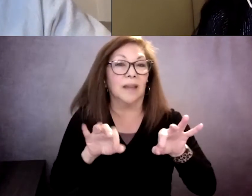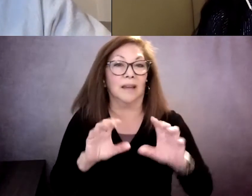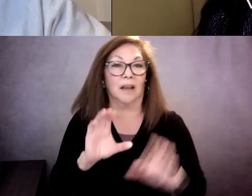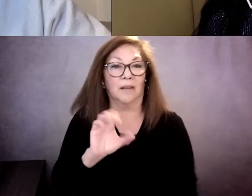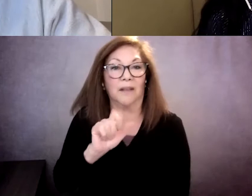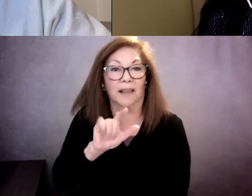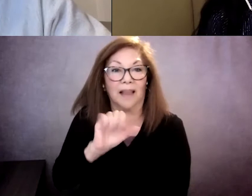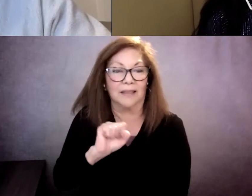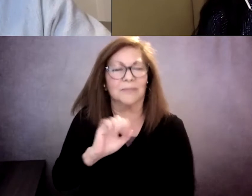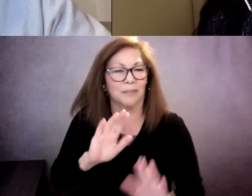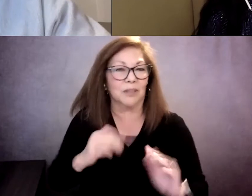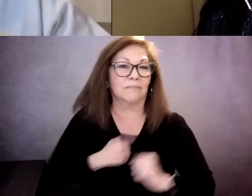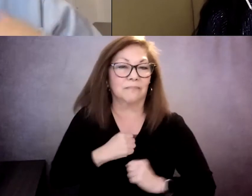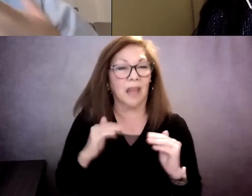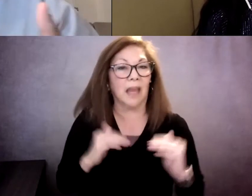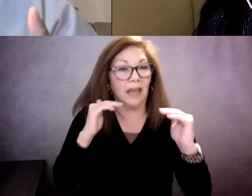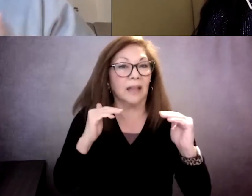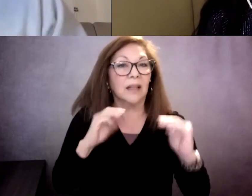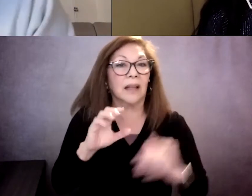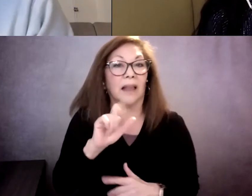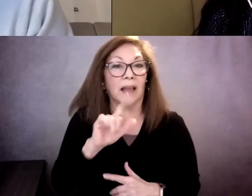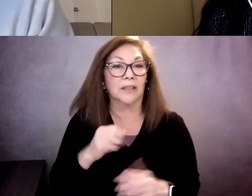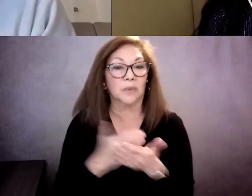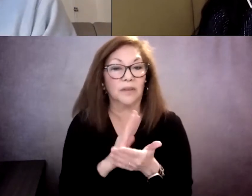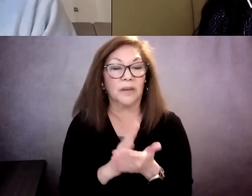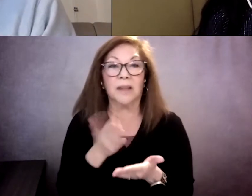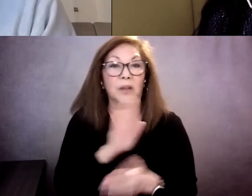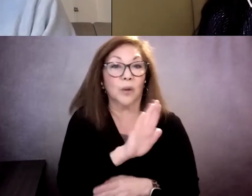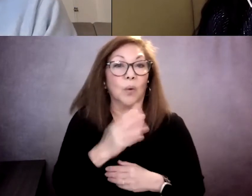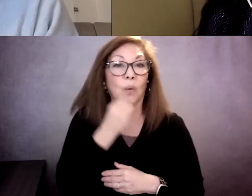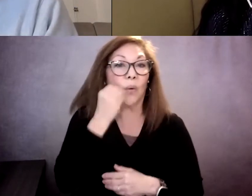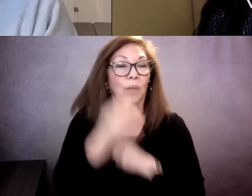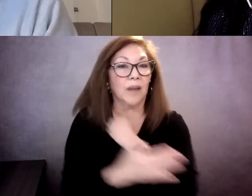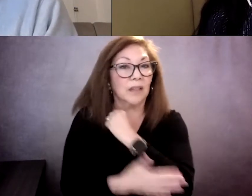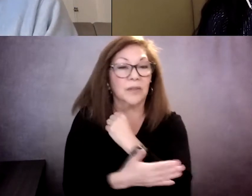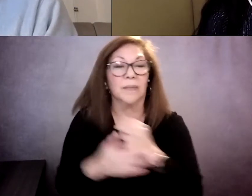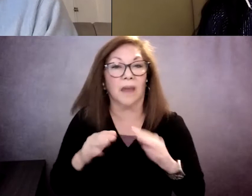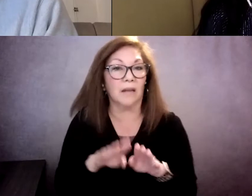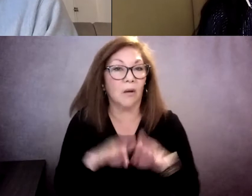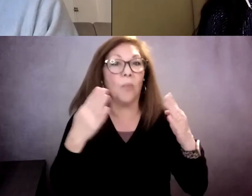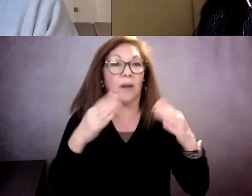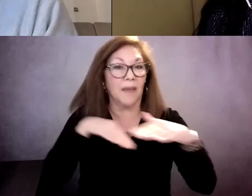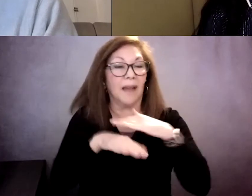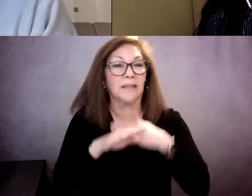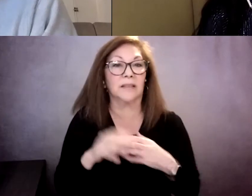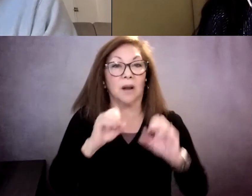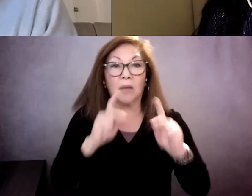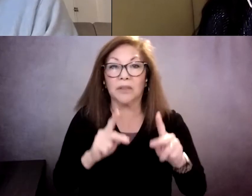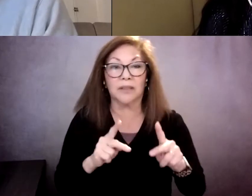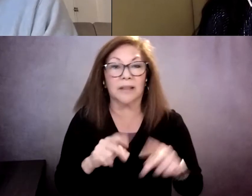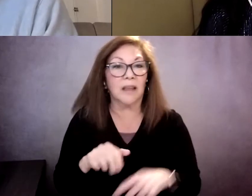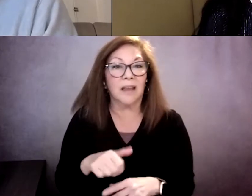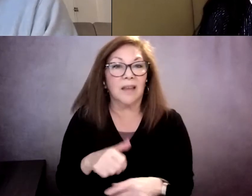privilege in their home countries that may have opened up access to certain opportunities that were not